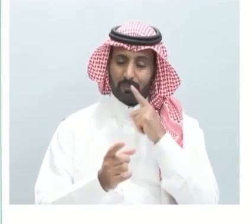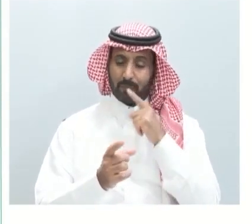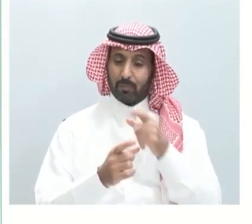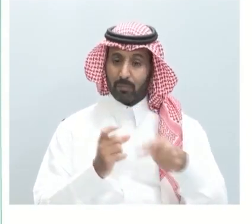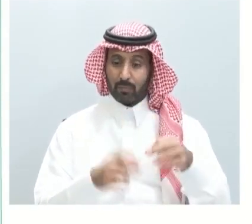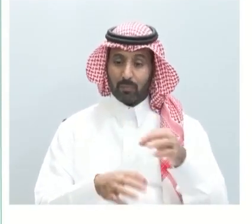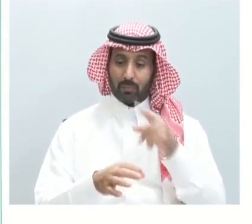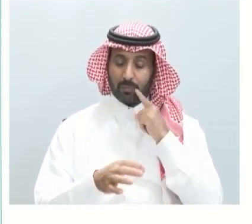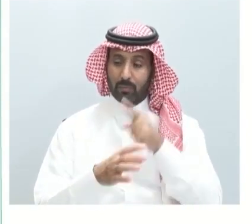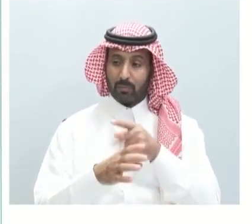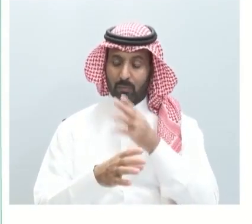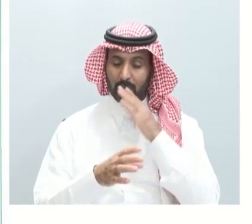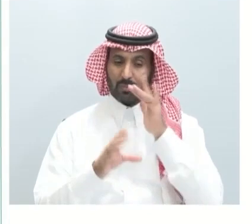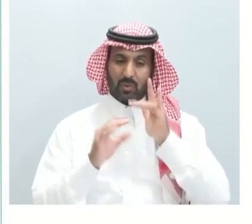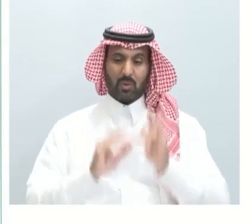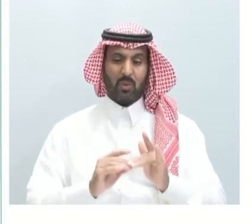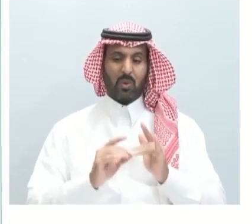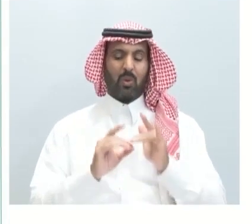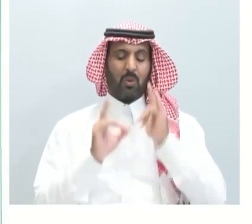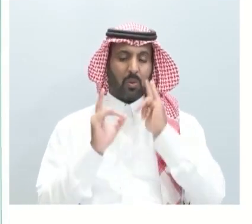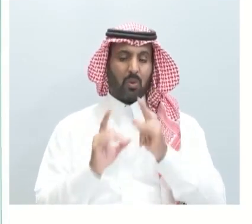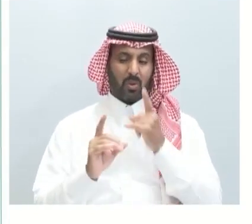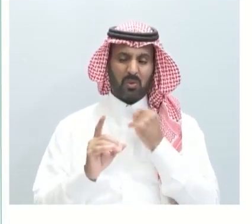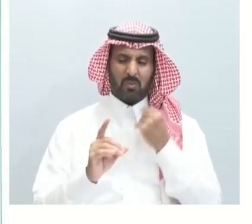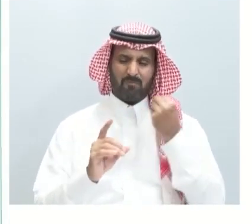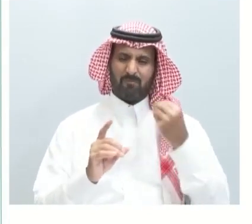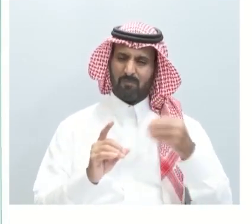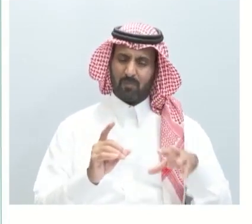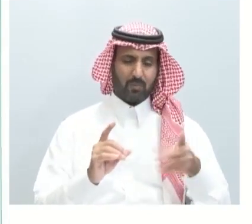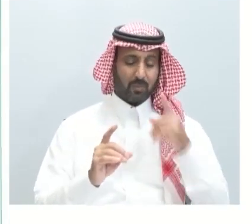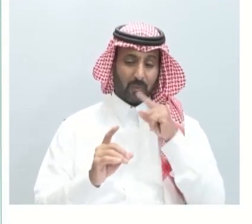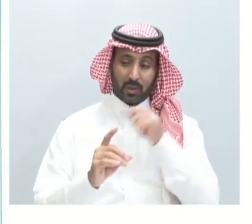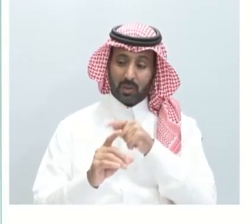the helping word here is comfortable. Why don't you like this couch?